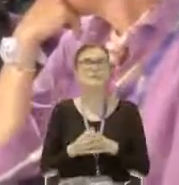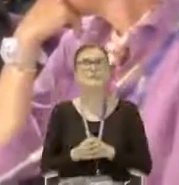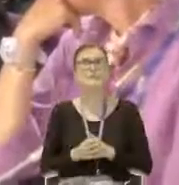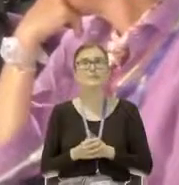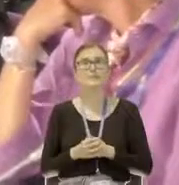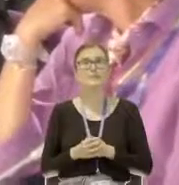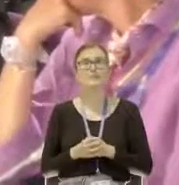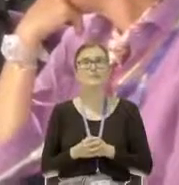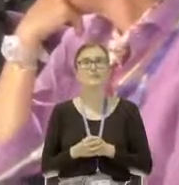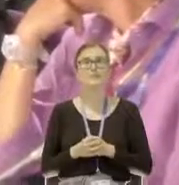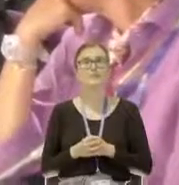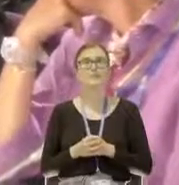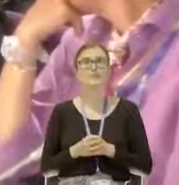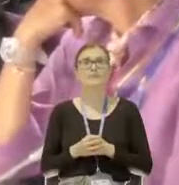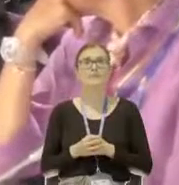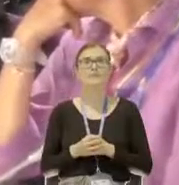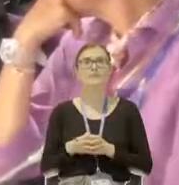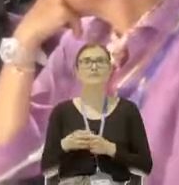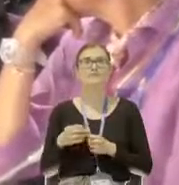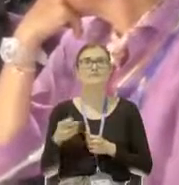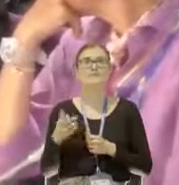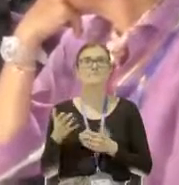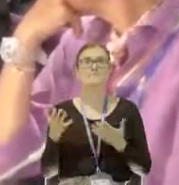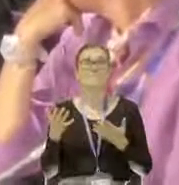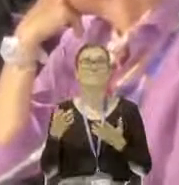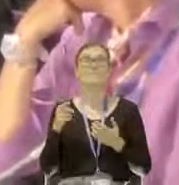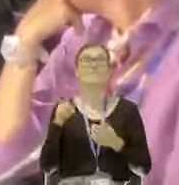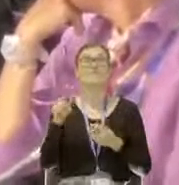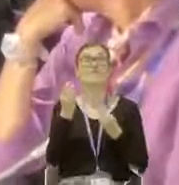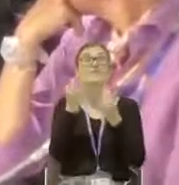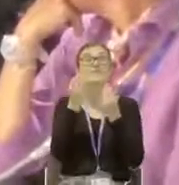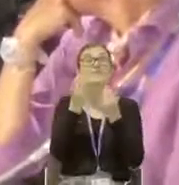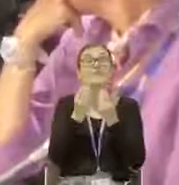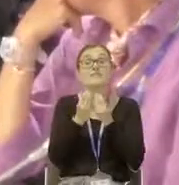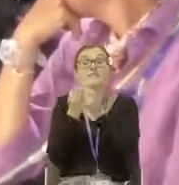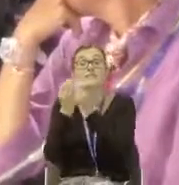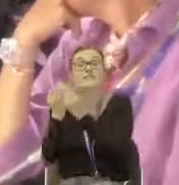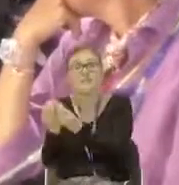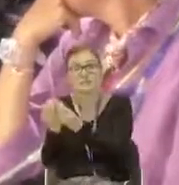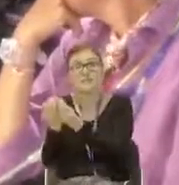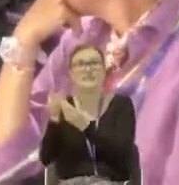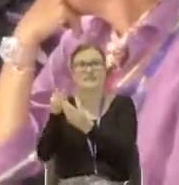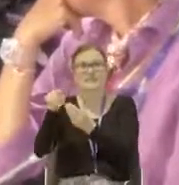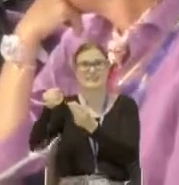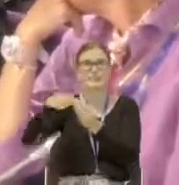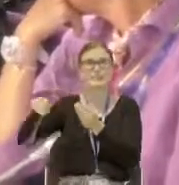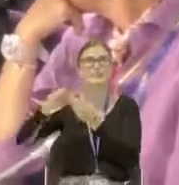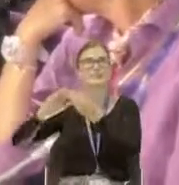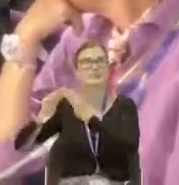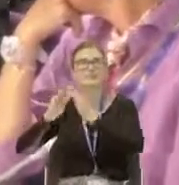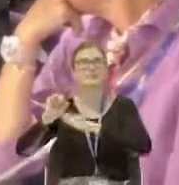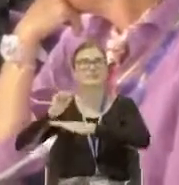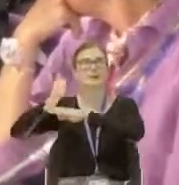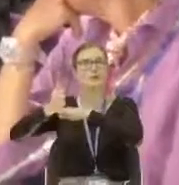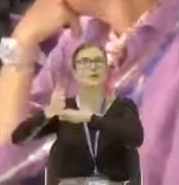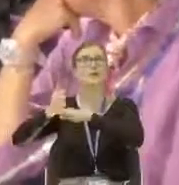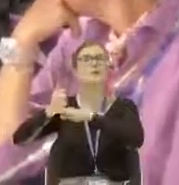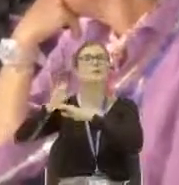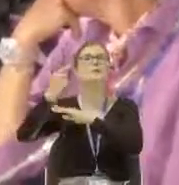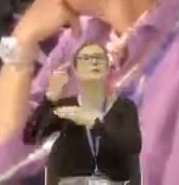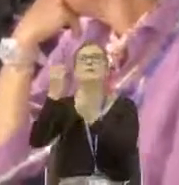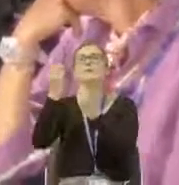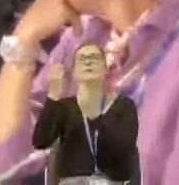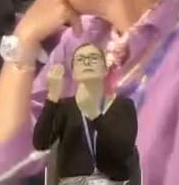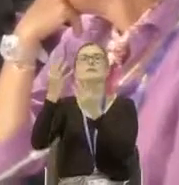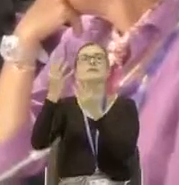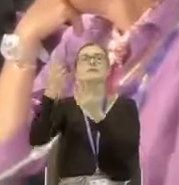was playing a commander role for mobilizing the community resource to support the military defense arm of the city at